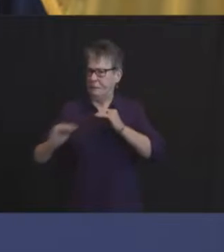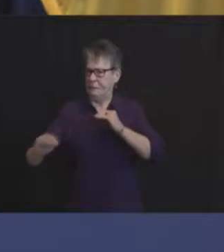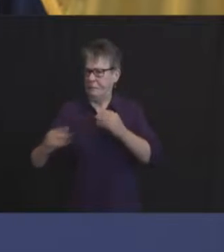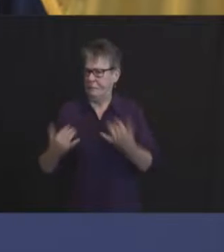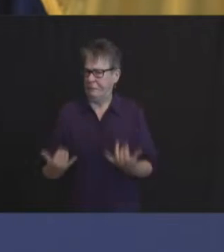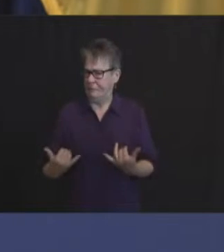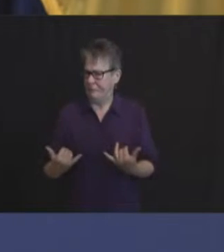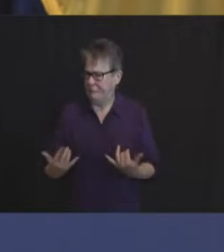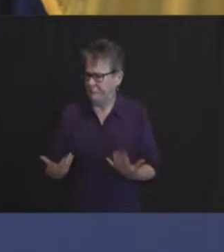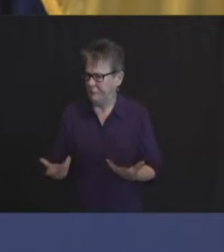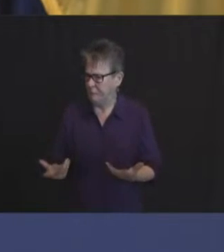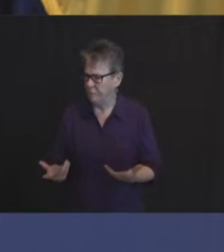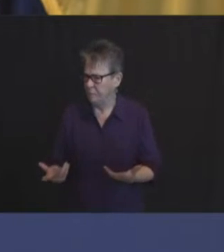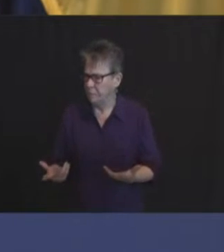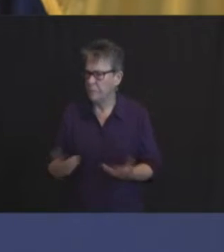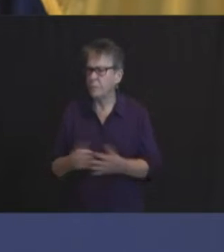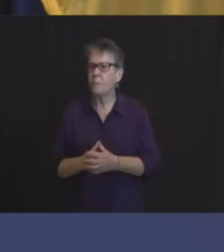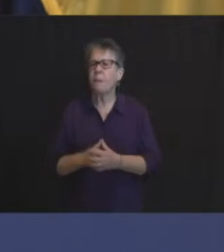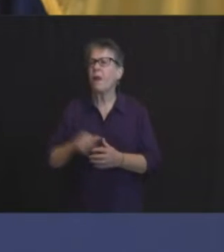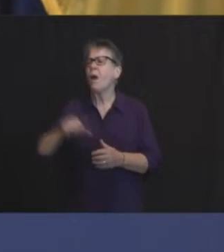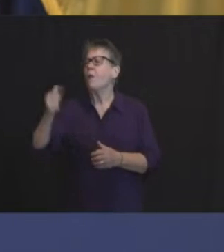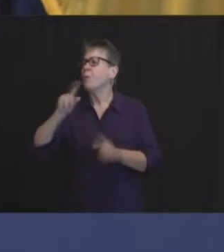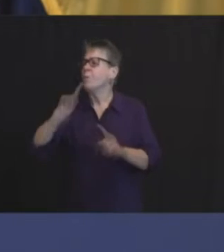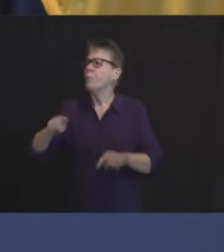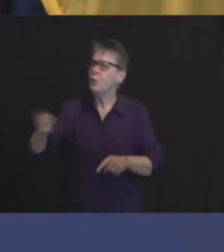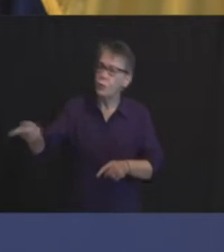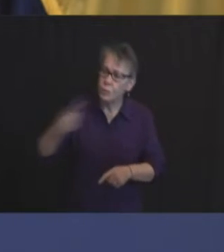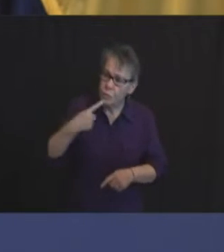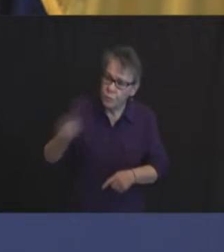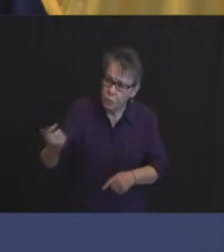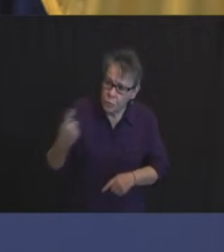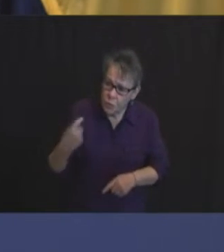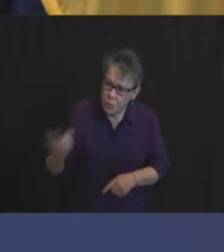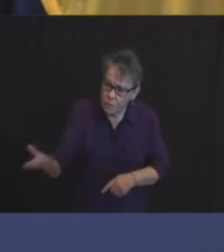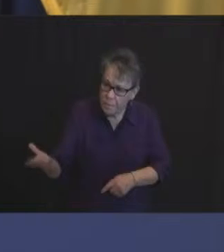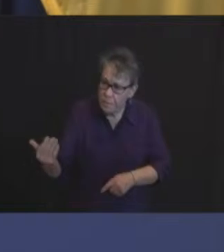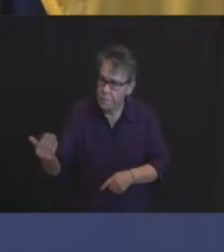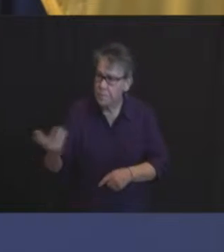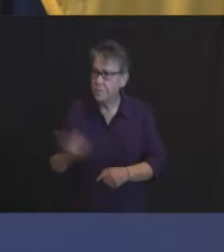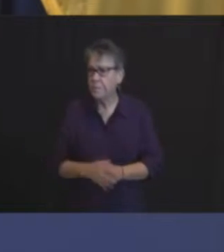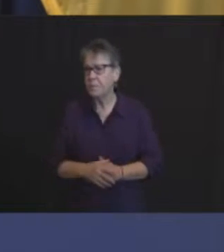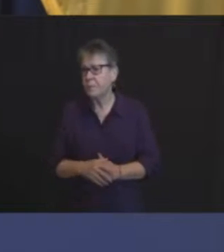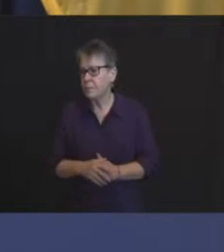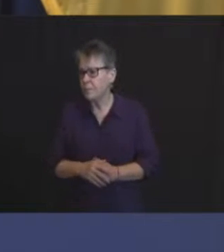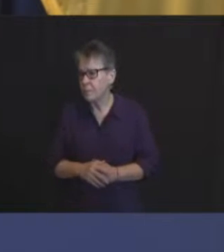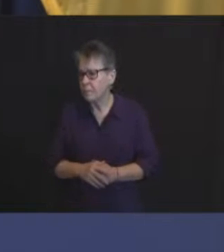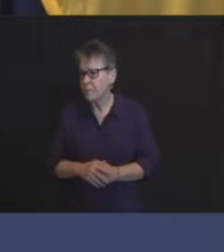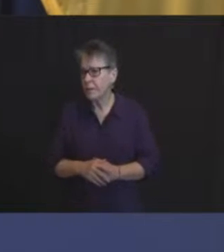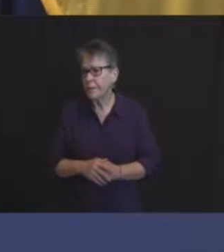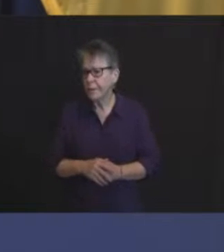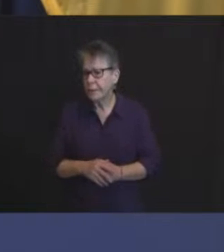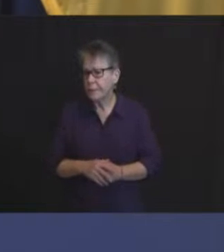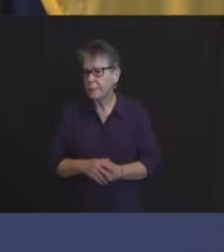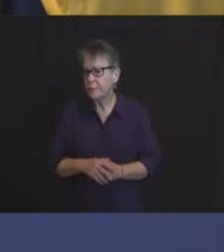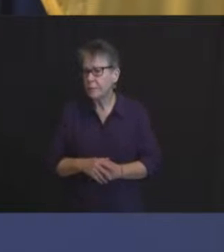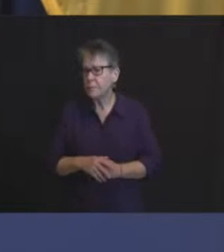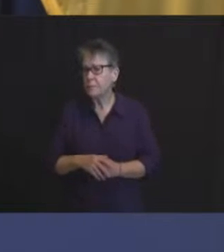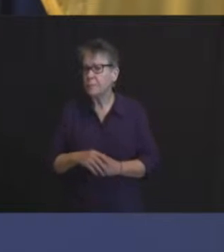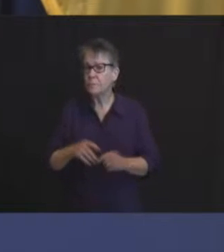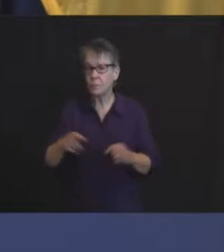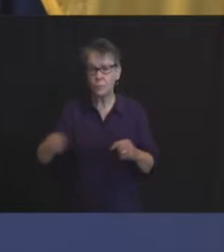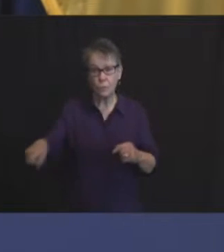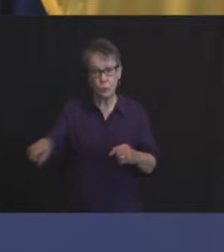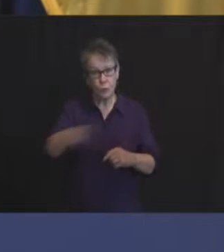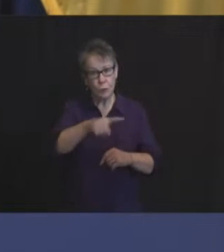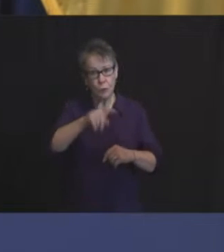Thanks, Governor. Good afternoon. Good afternoon. First question for you. Do you approve of Twitter's ban of President Trump's account? German Chancellor Angela